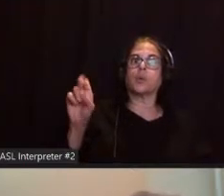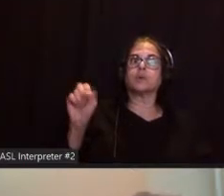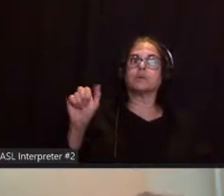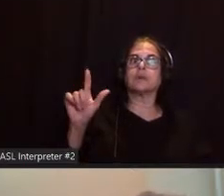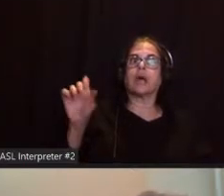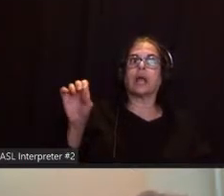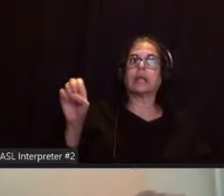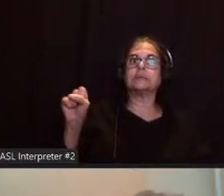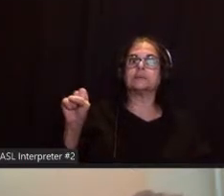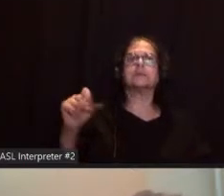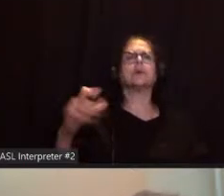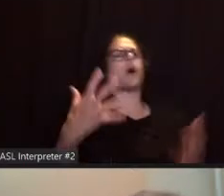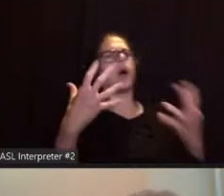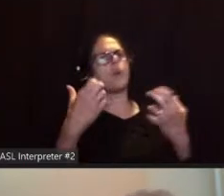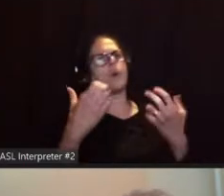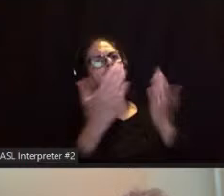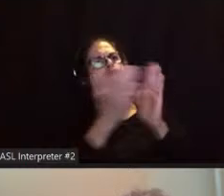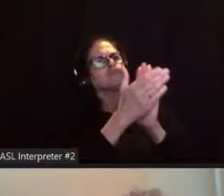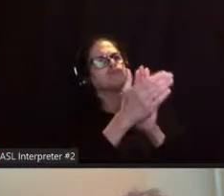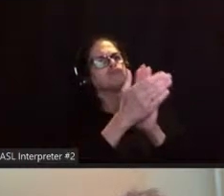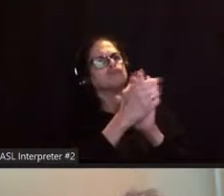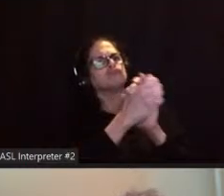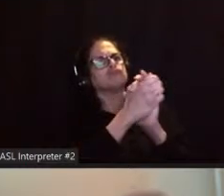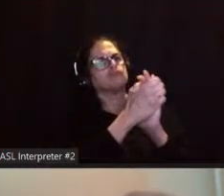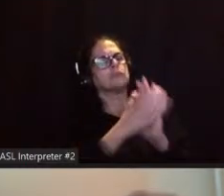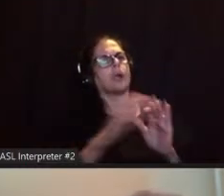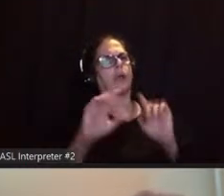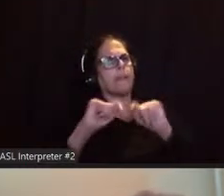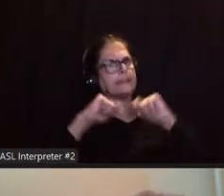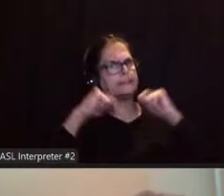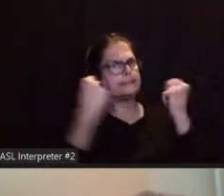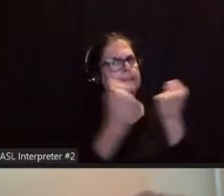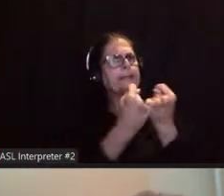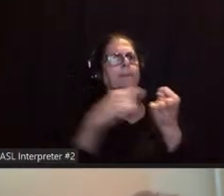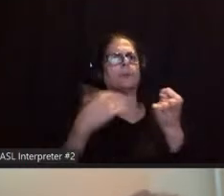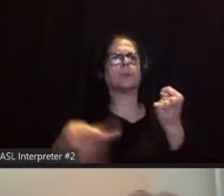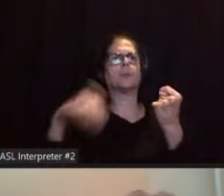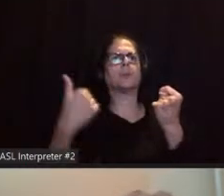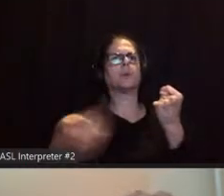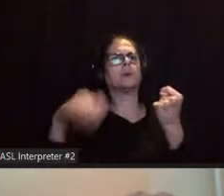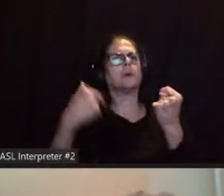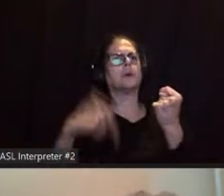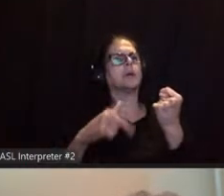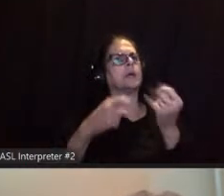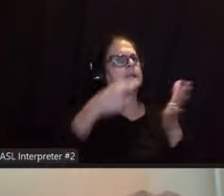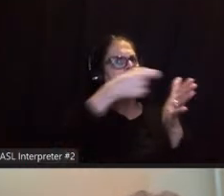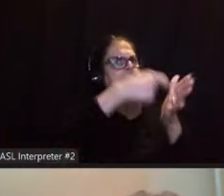for the hard work, especially with regards to the control on expenses.